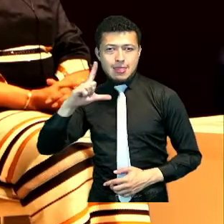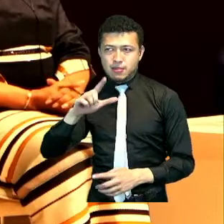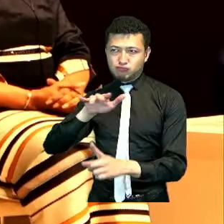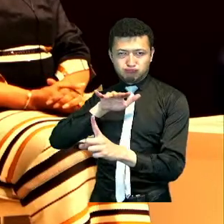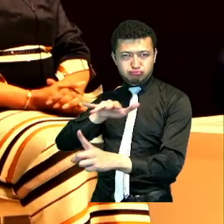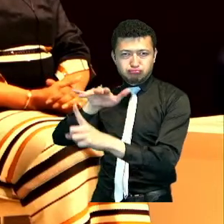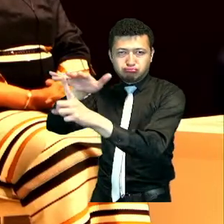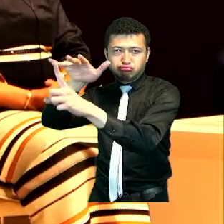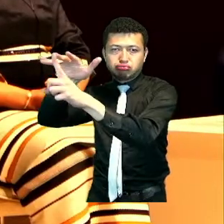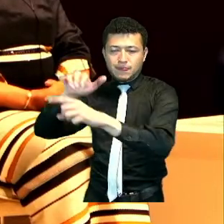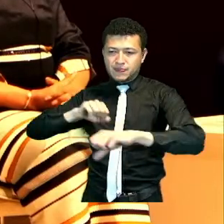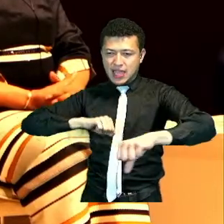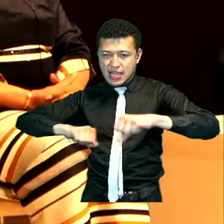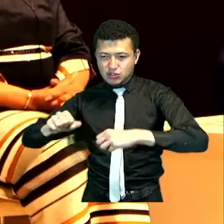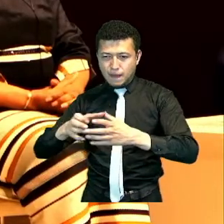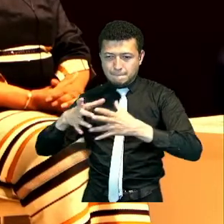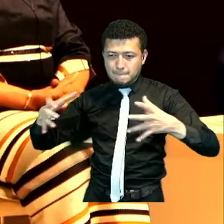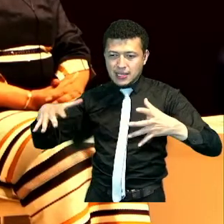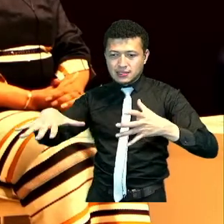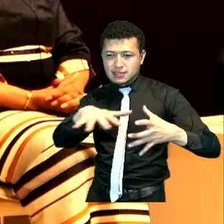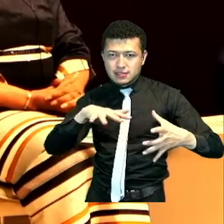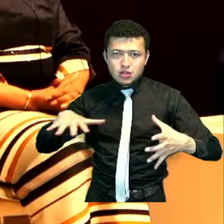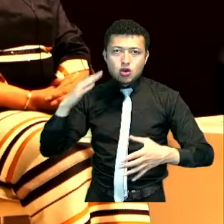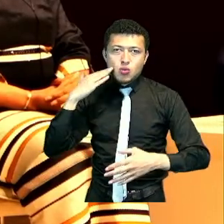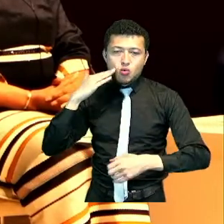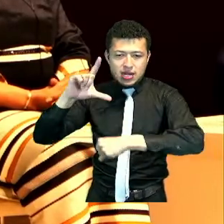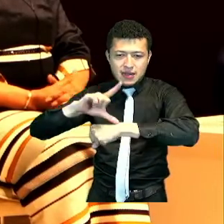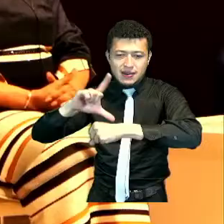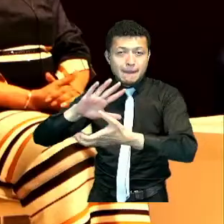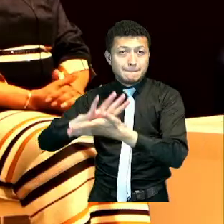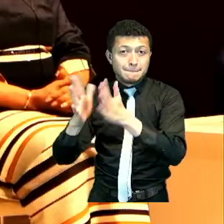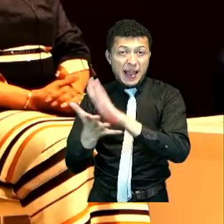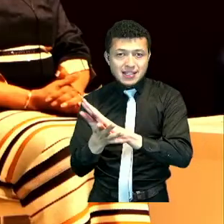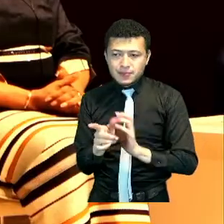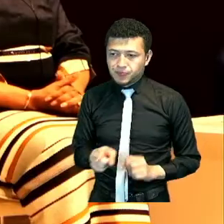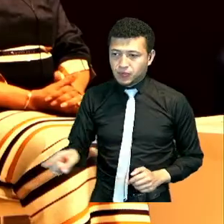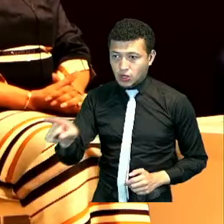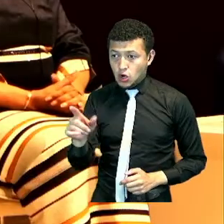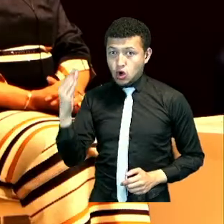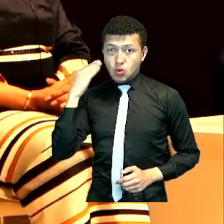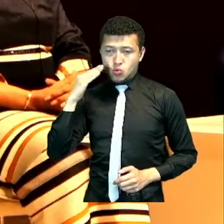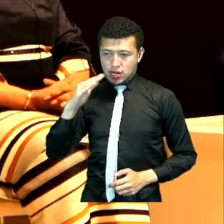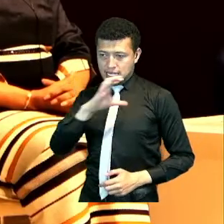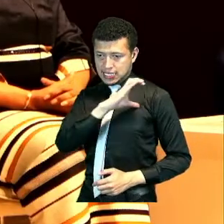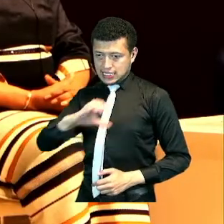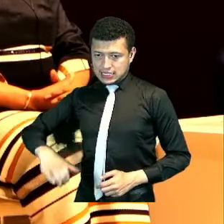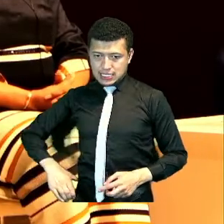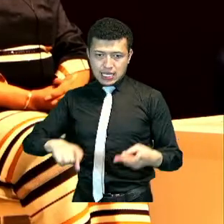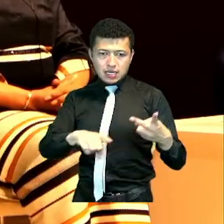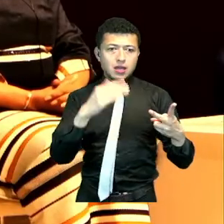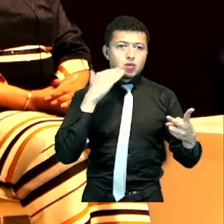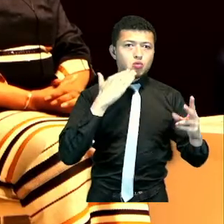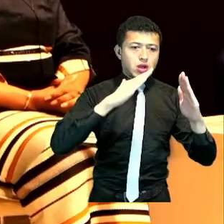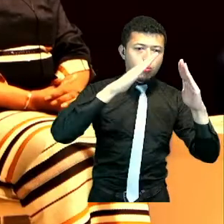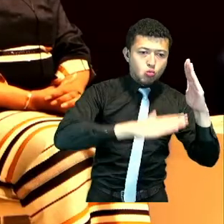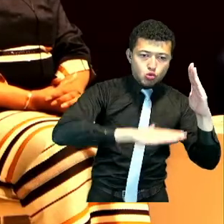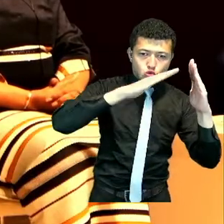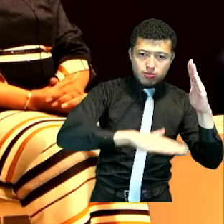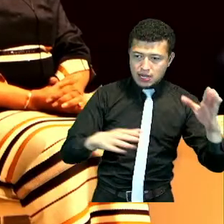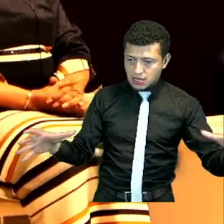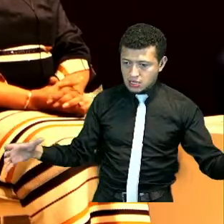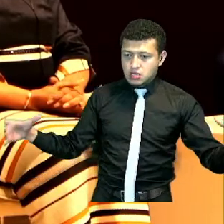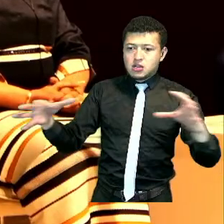She has been a strong leader in the movement Acción Masiva de Libertad por la Paz that brought together Christian and Muslim women in